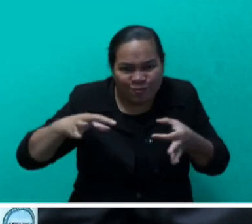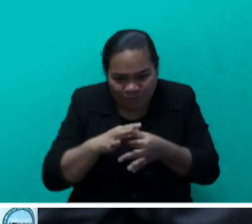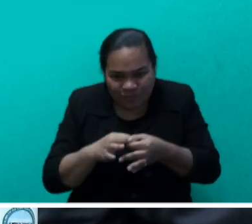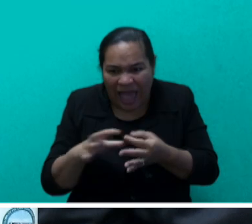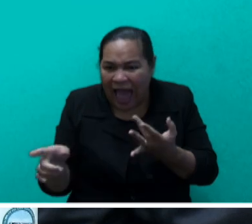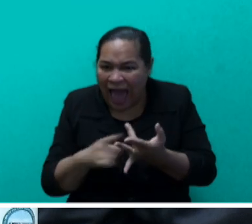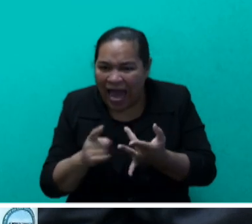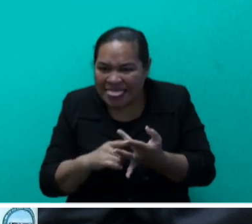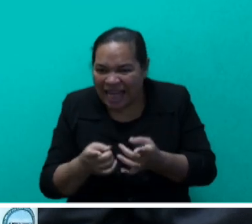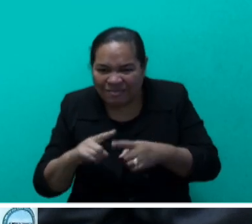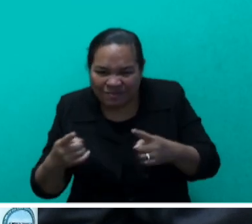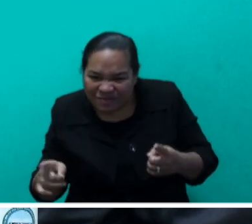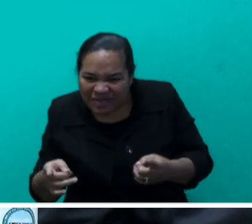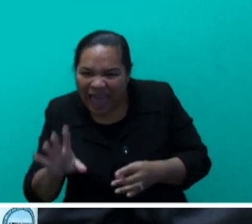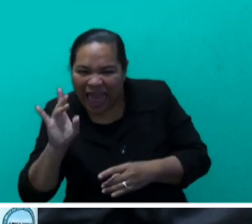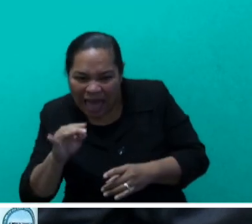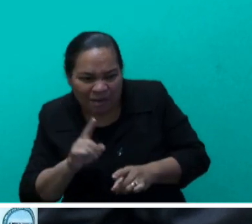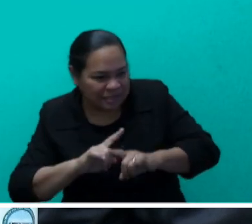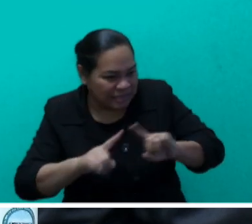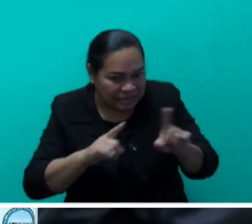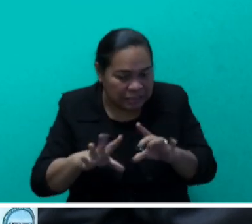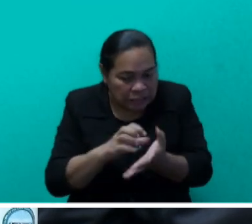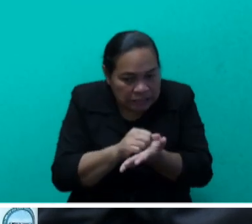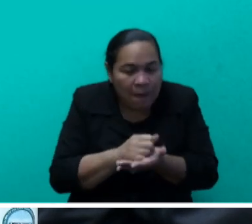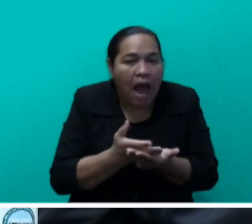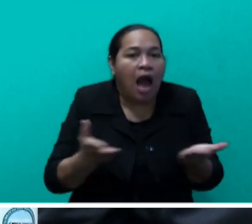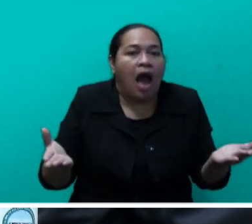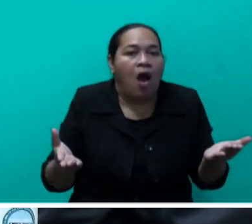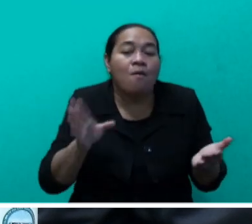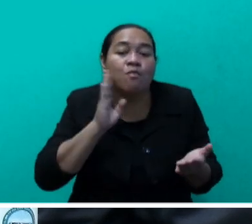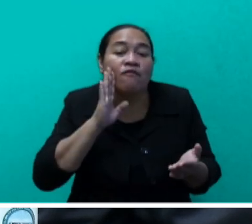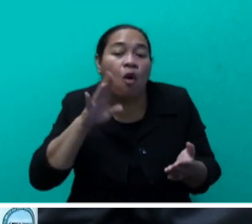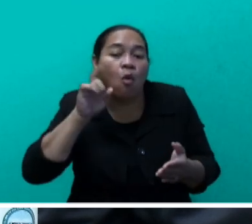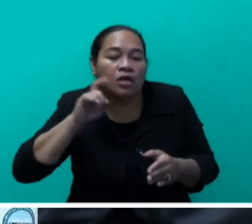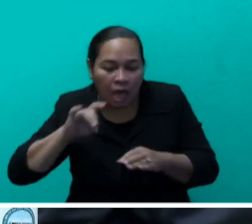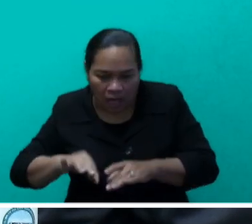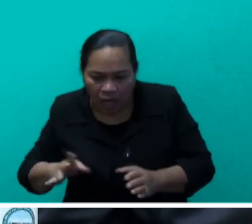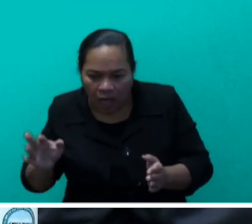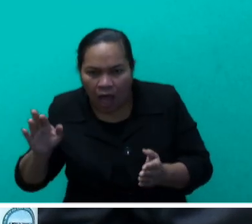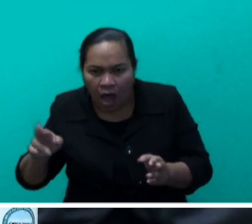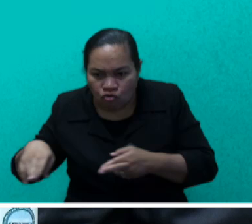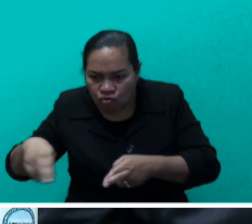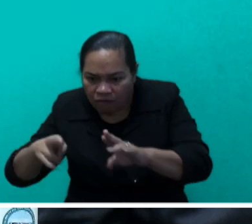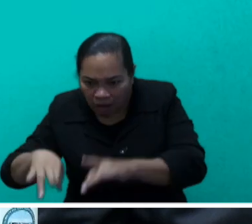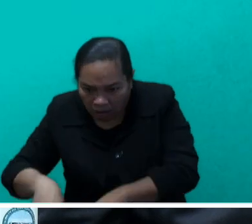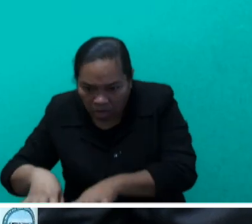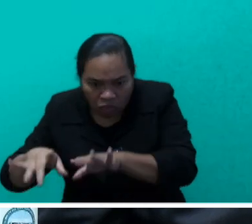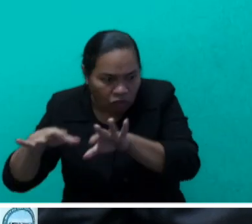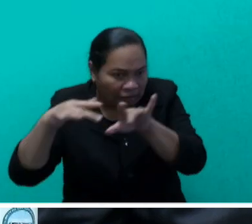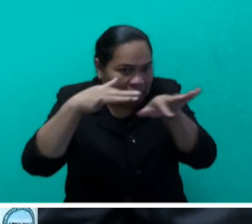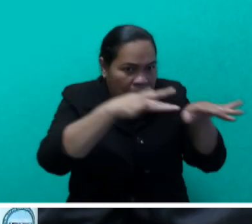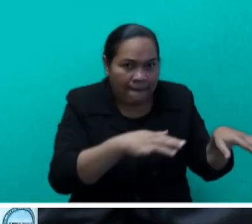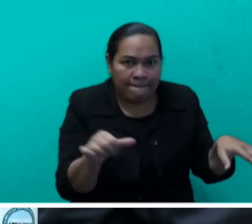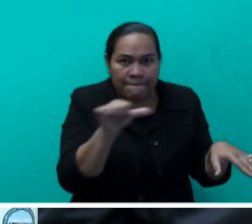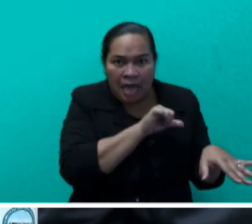necessary materials before the floodwaters arrive. Mr. Speaker, sir, the government and local authorities